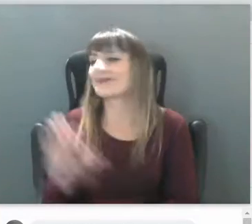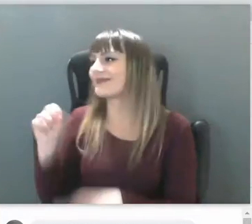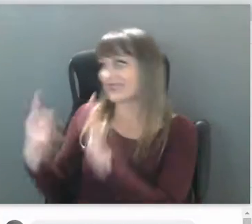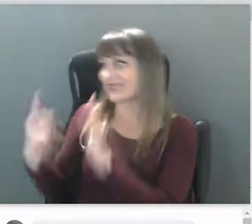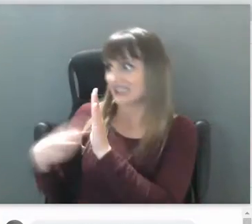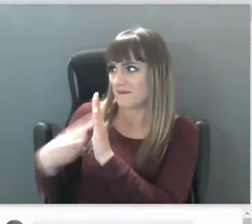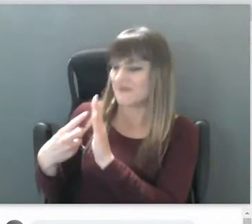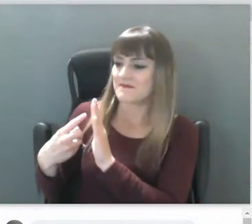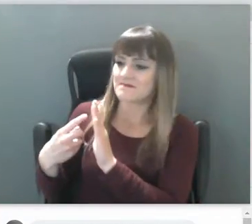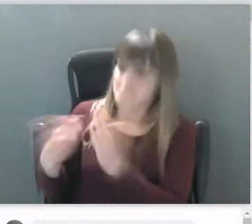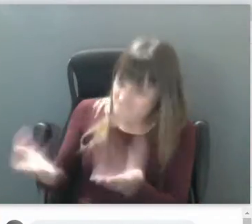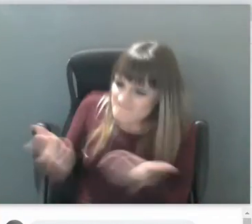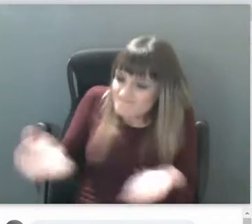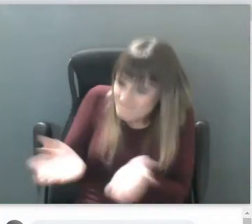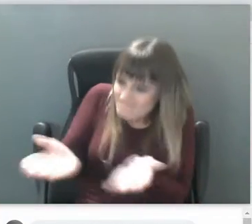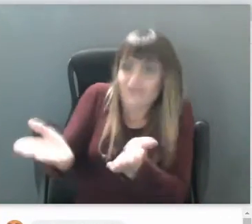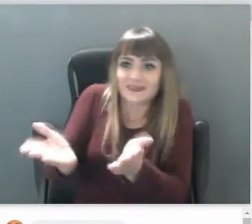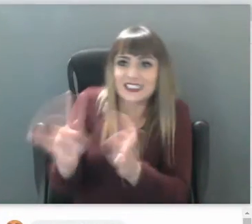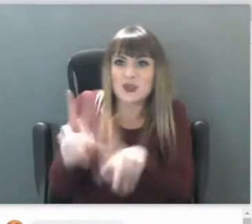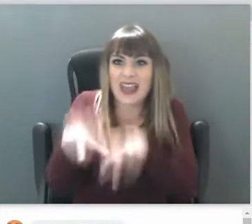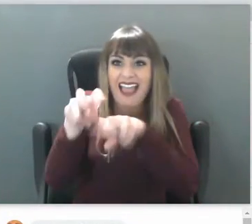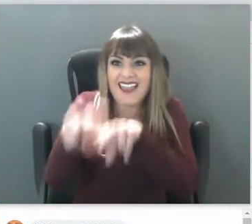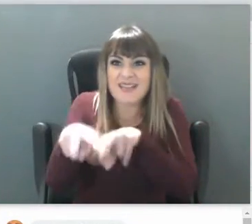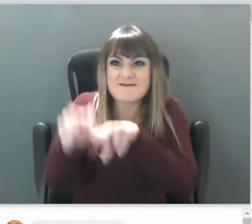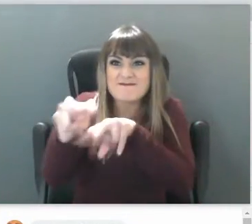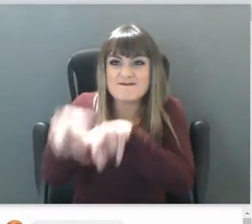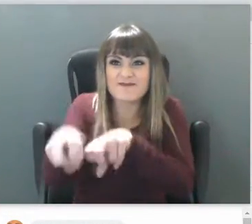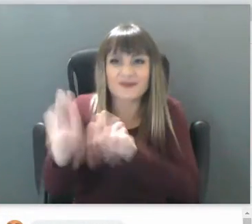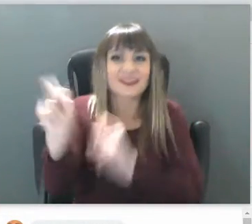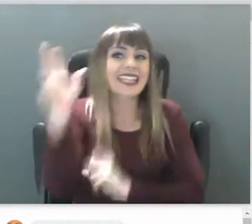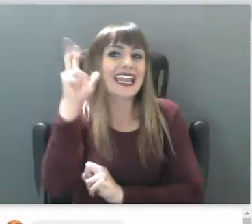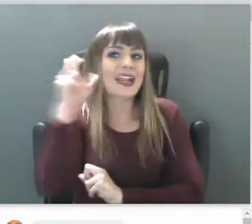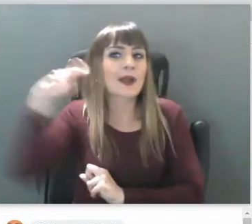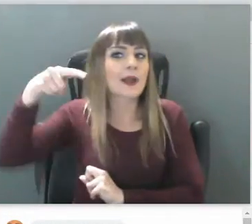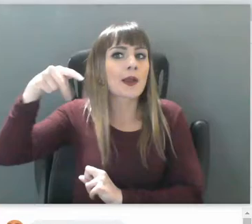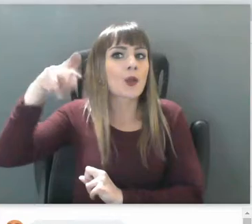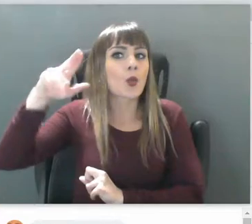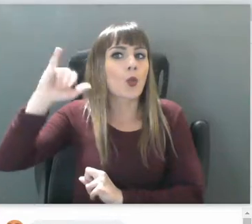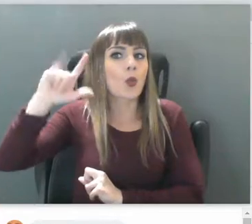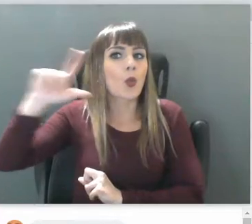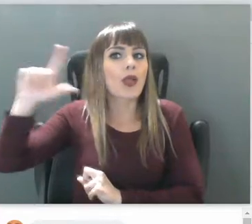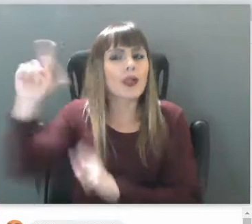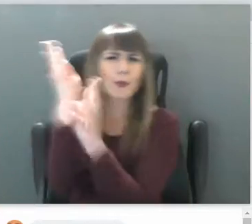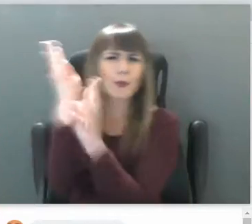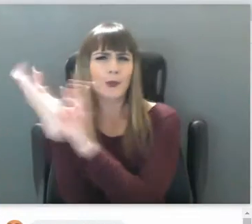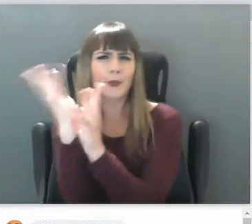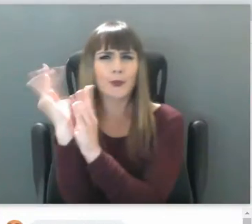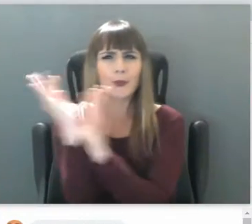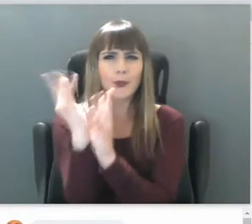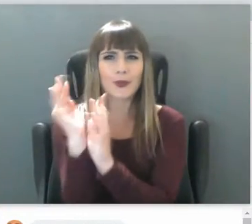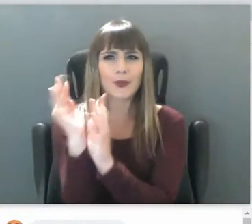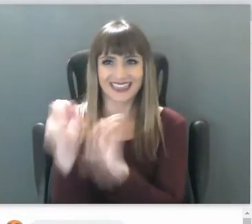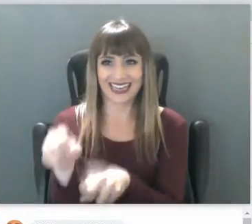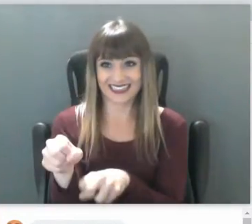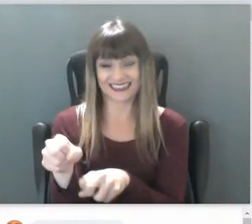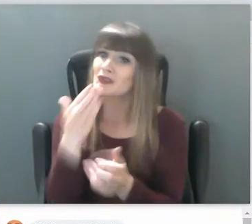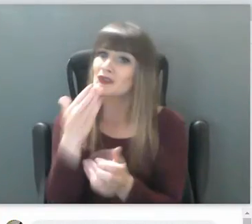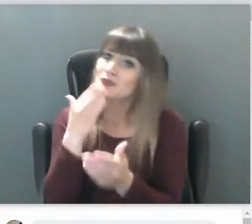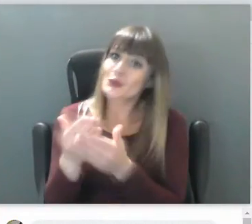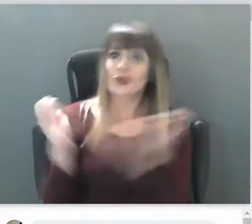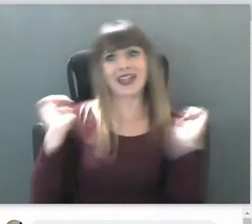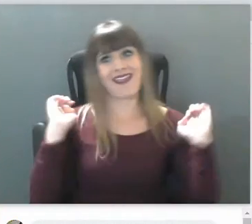and you can hear their quills going when they gallop. It's a lot of fun. And they enjoy it. It's really good exercise for them as well. They are older Yeah.